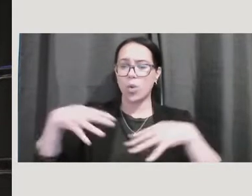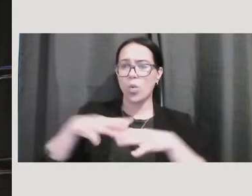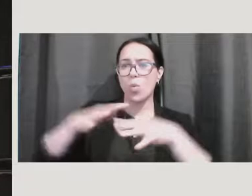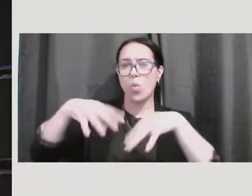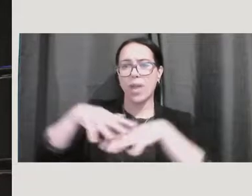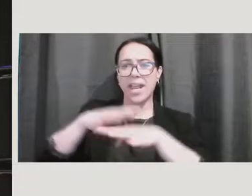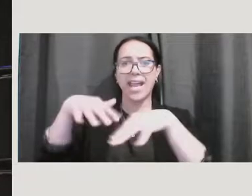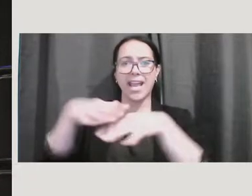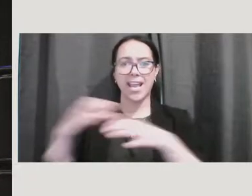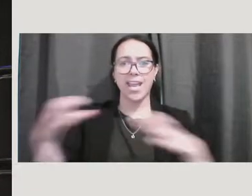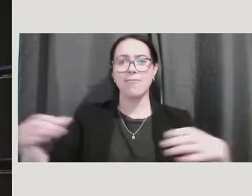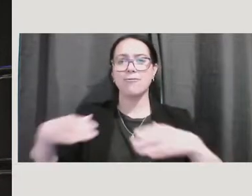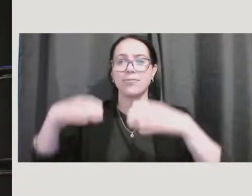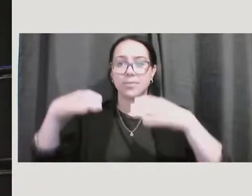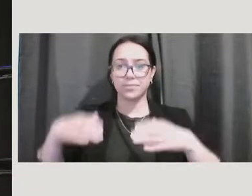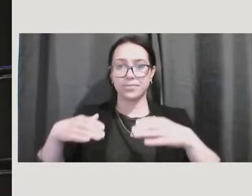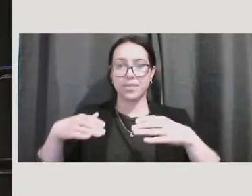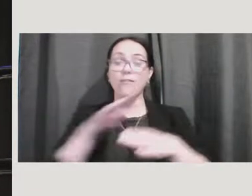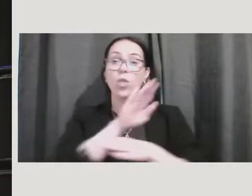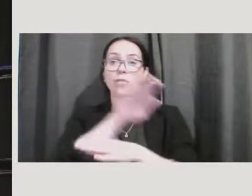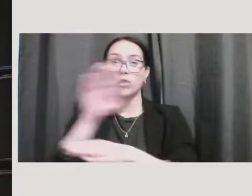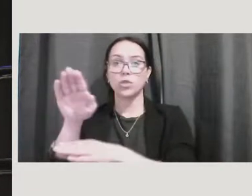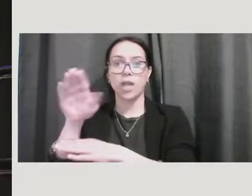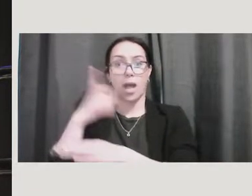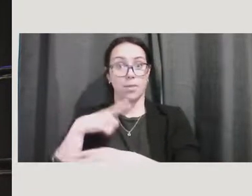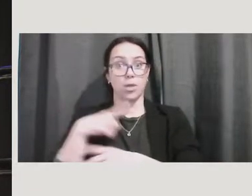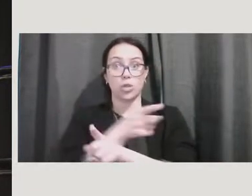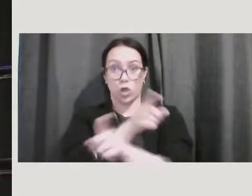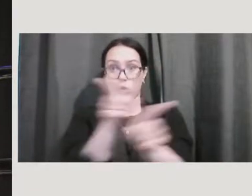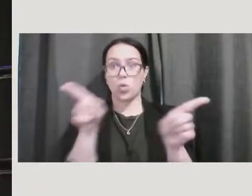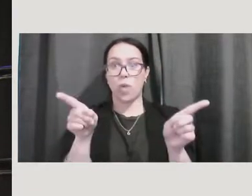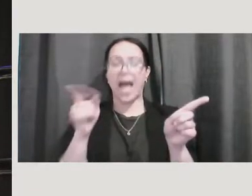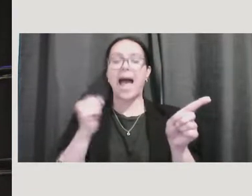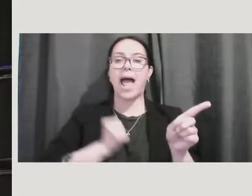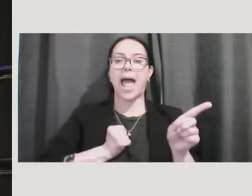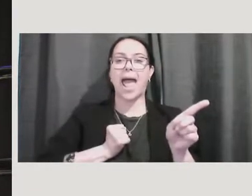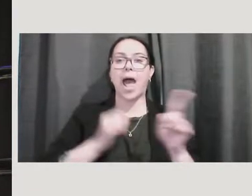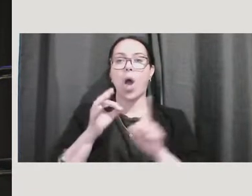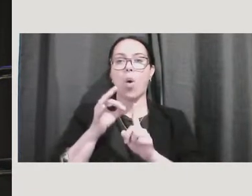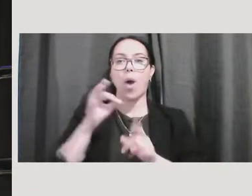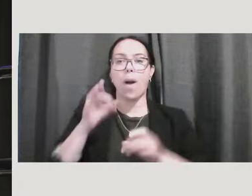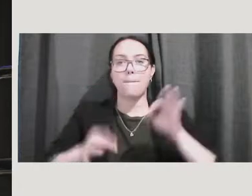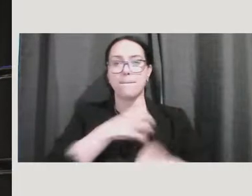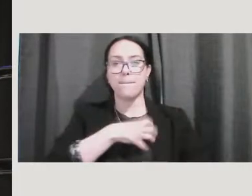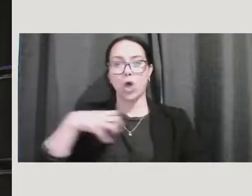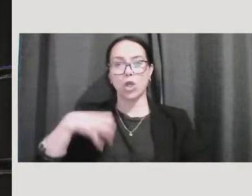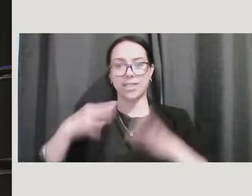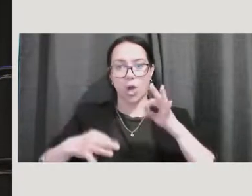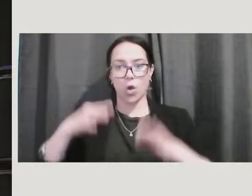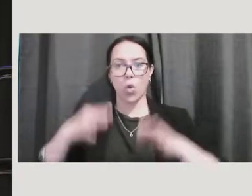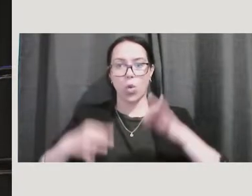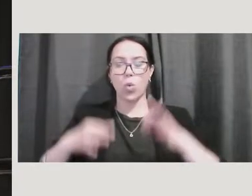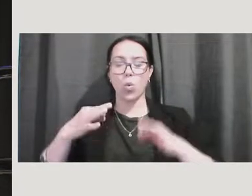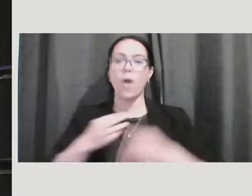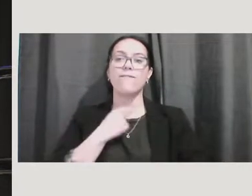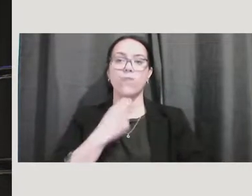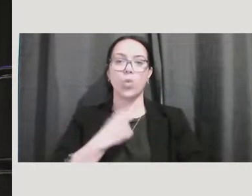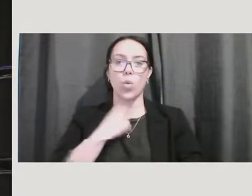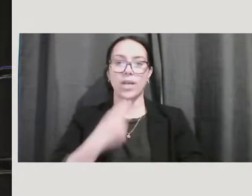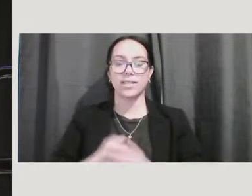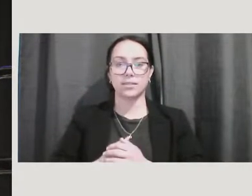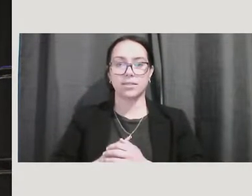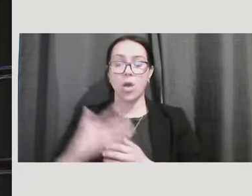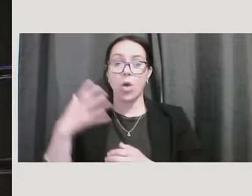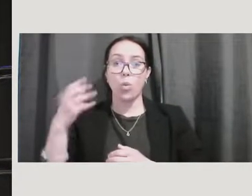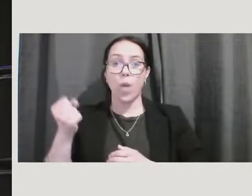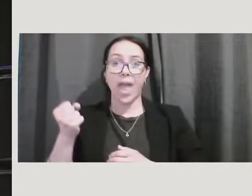because you are our political voice here we are now with a well-resolved creative New Zealand